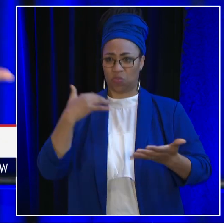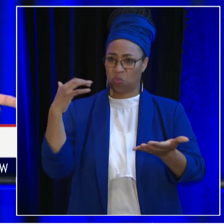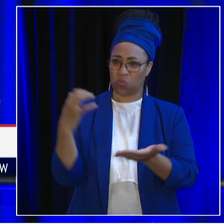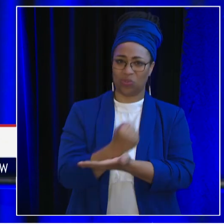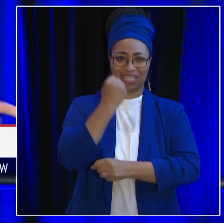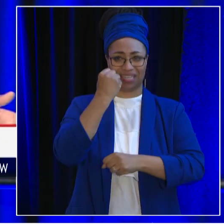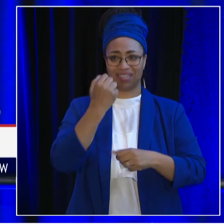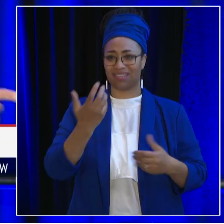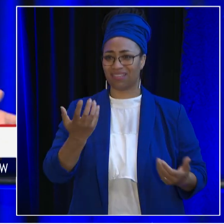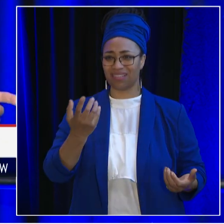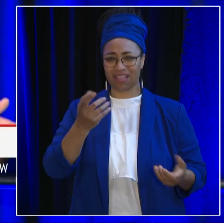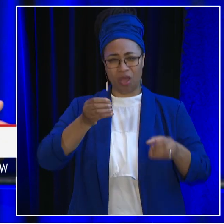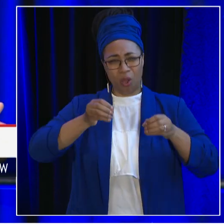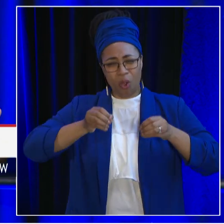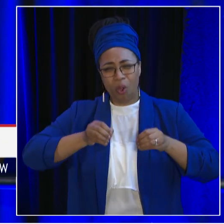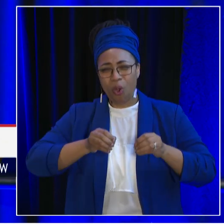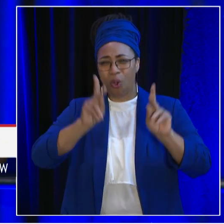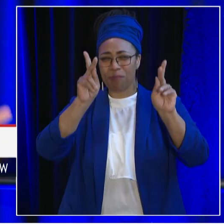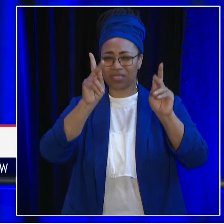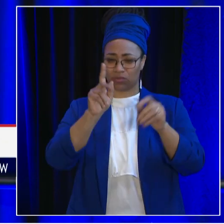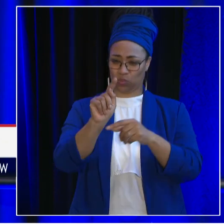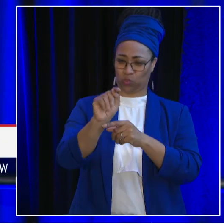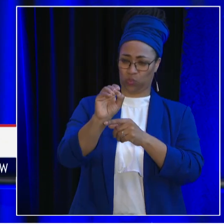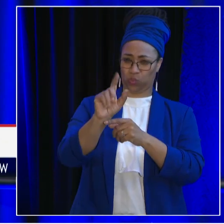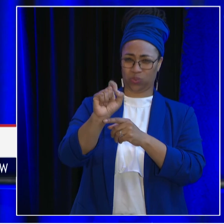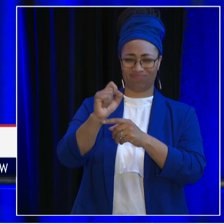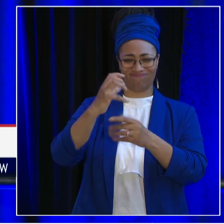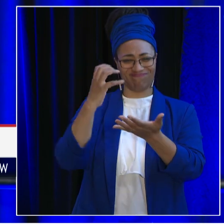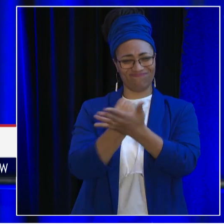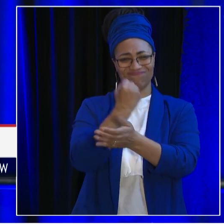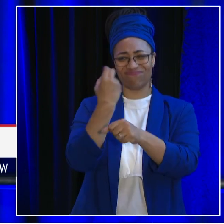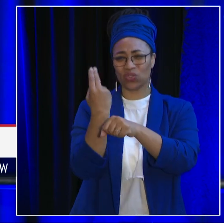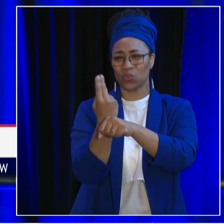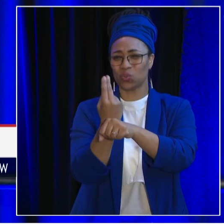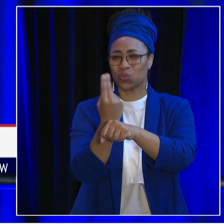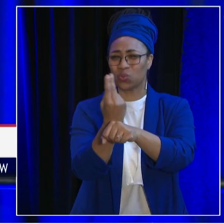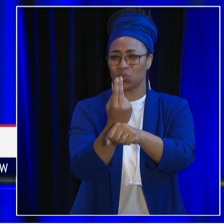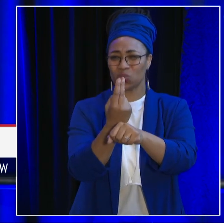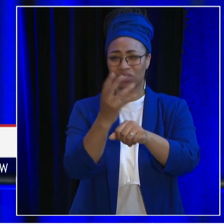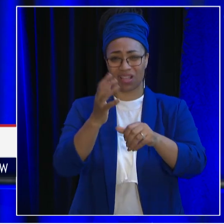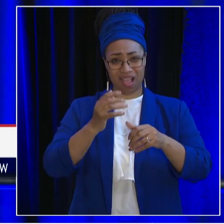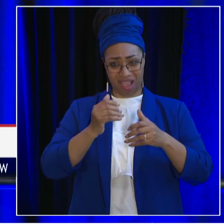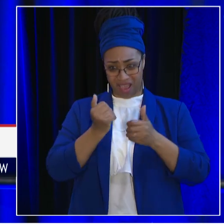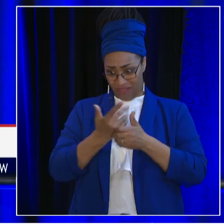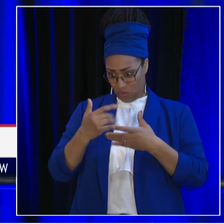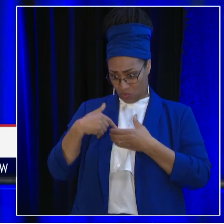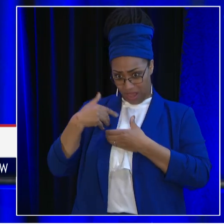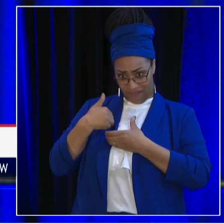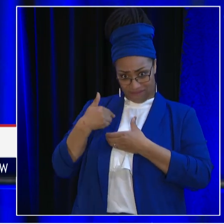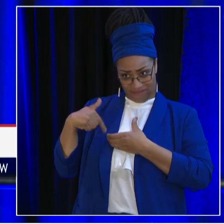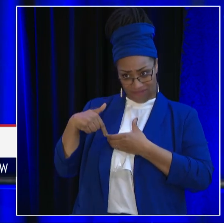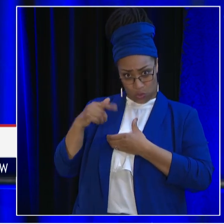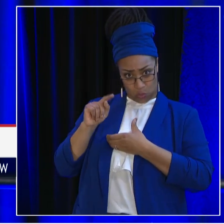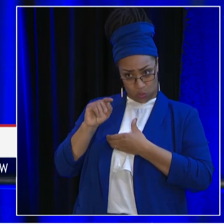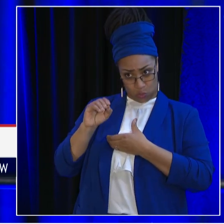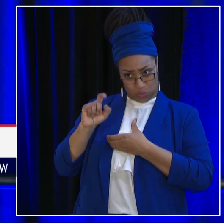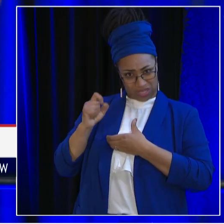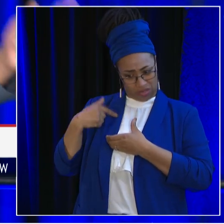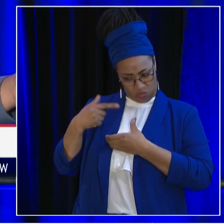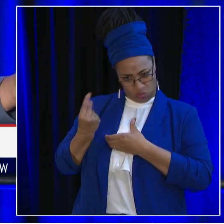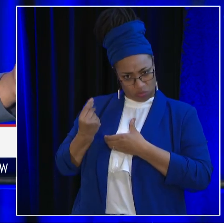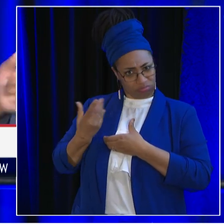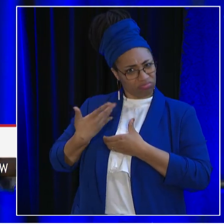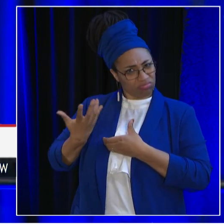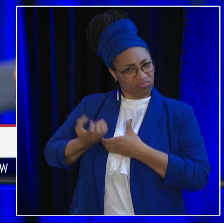use every tool in their toolbox, and we have to use every tool in ours. And that is how we'll fight for our democracy,